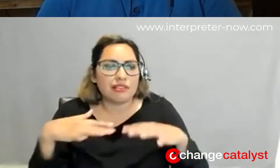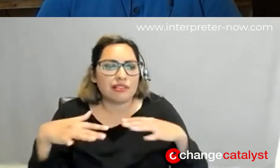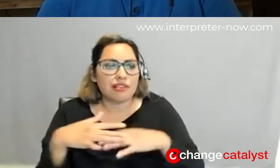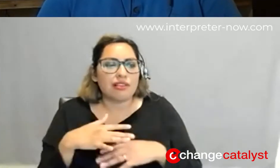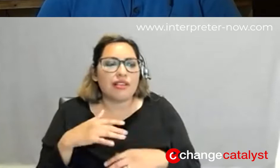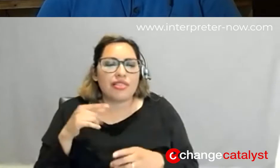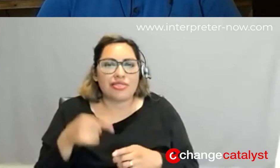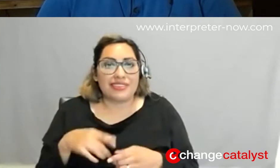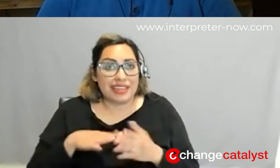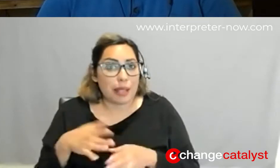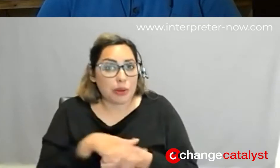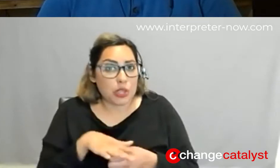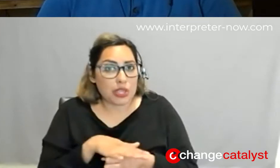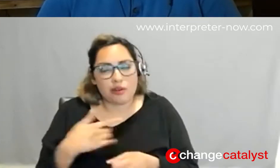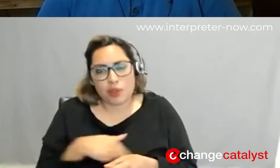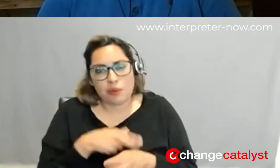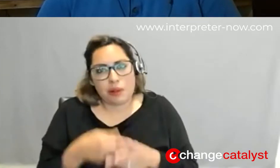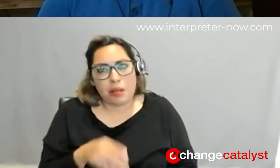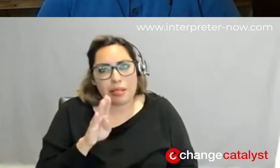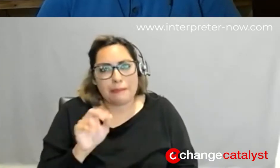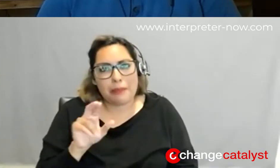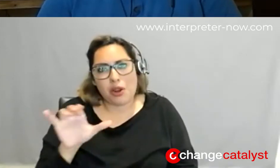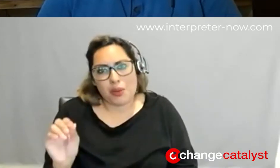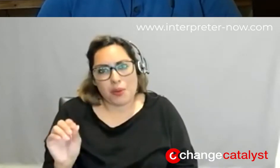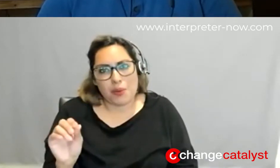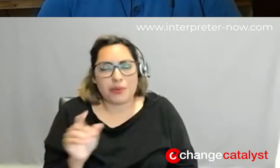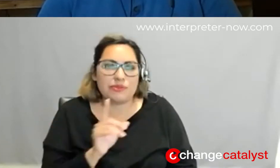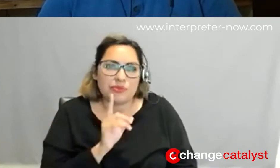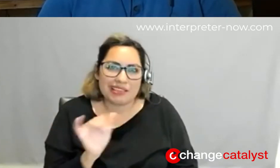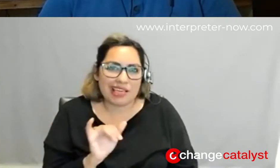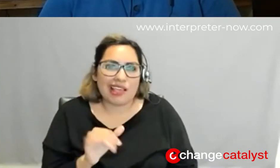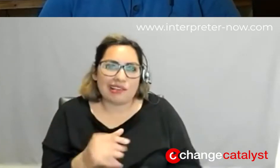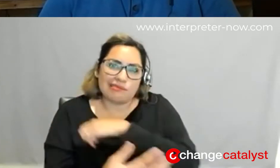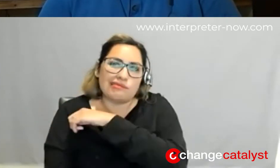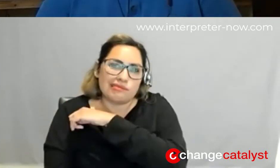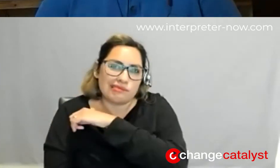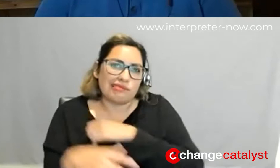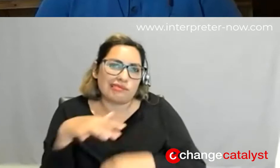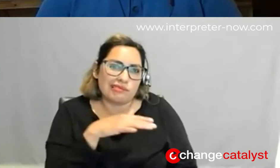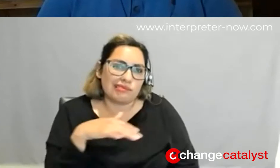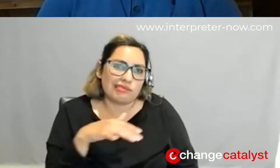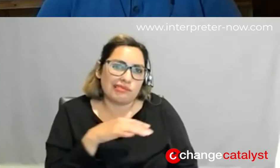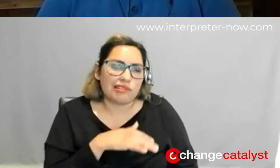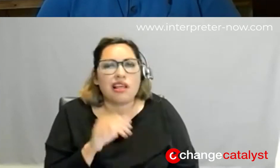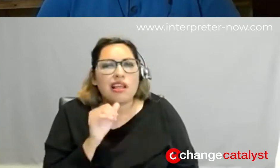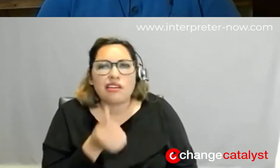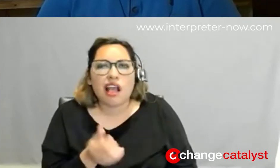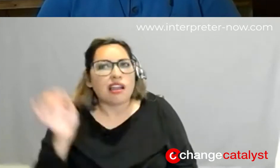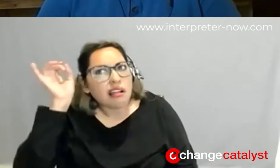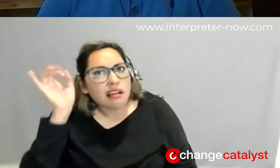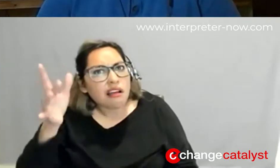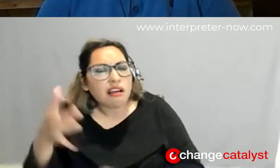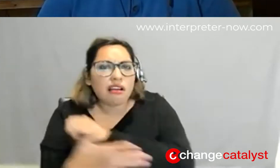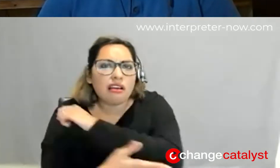which is it's the neighborhood, this is the hood. This is not hardcore, Compton or something like that, but this